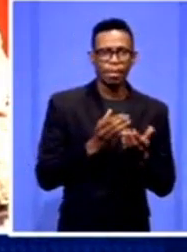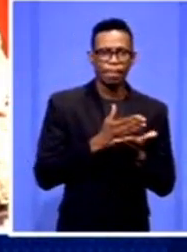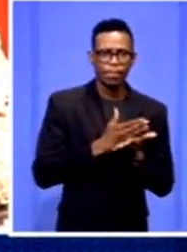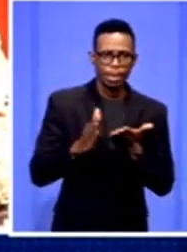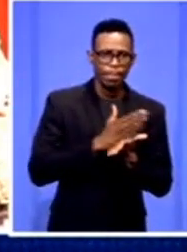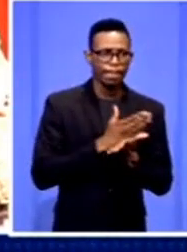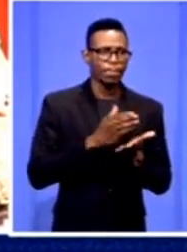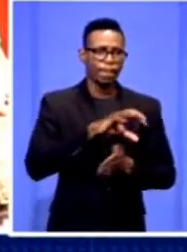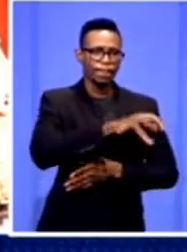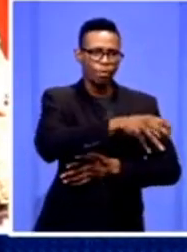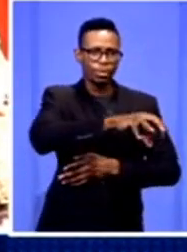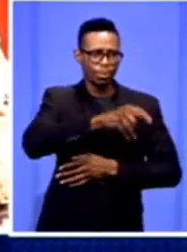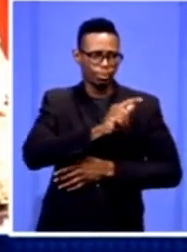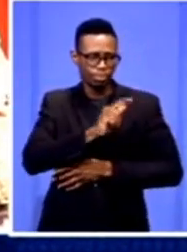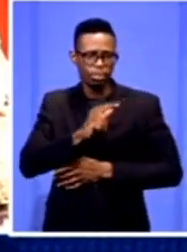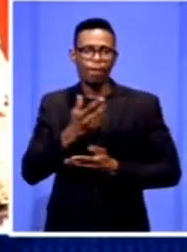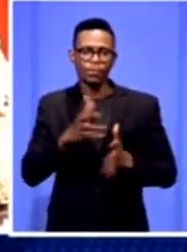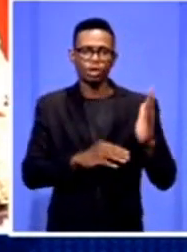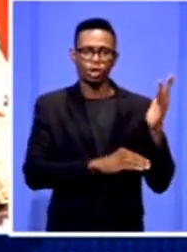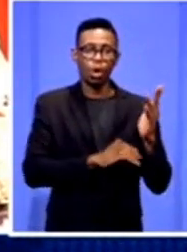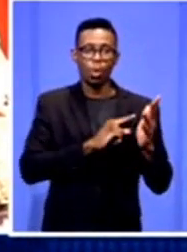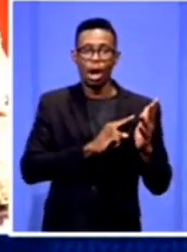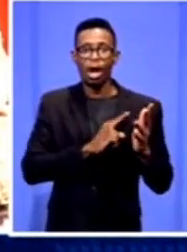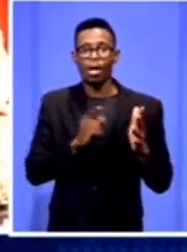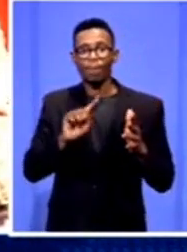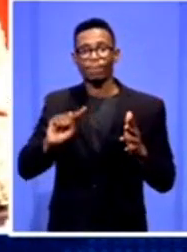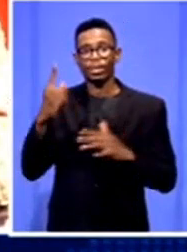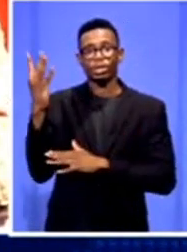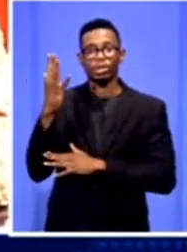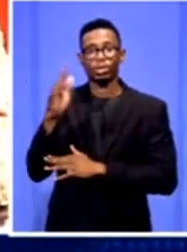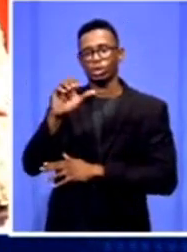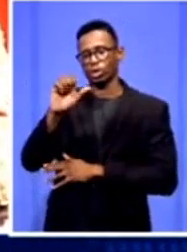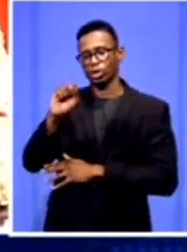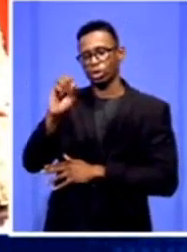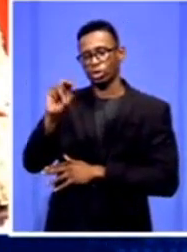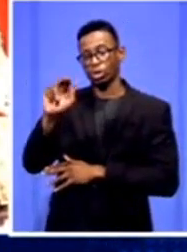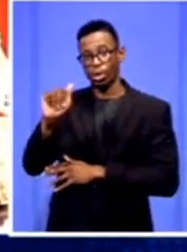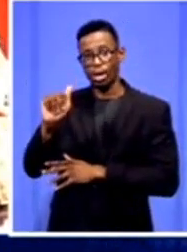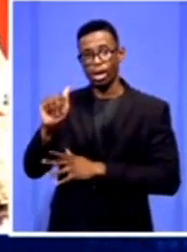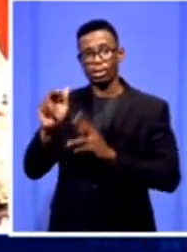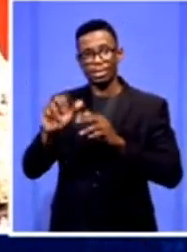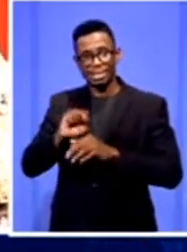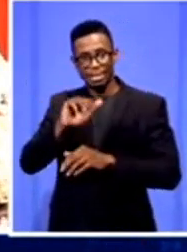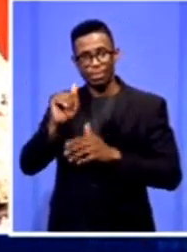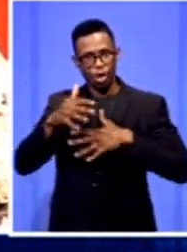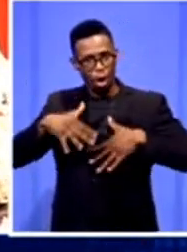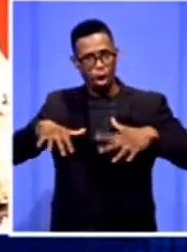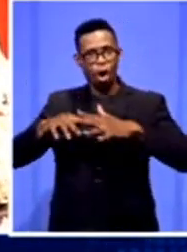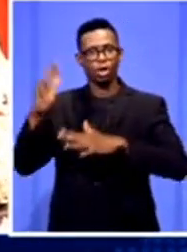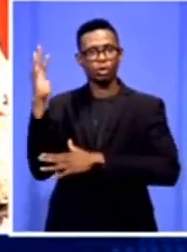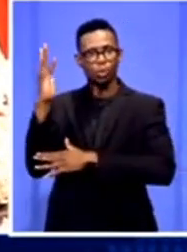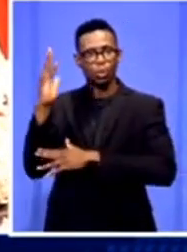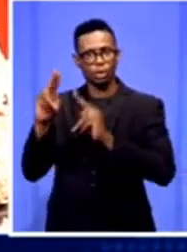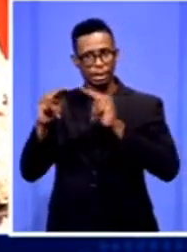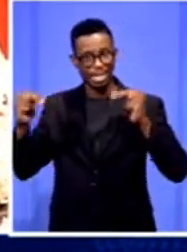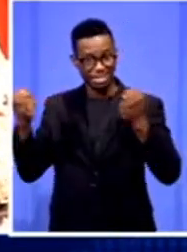national state of the country or the SONA that was delivered by President Cyril Ramaphosa. This time, the turn of the Free State and